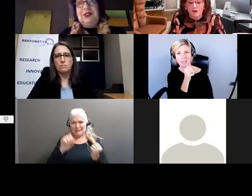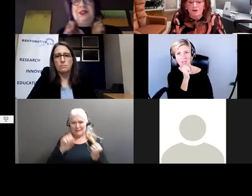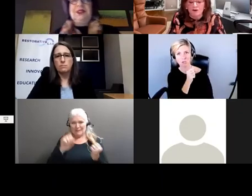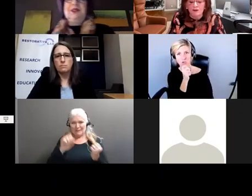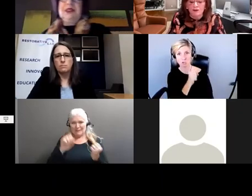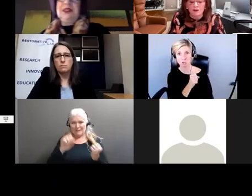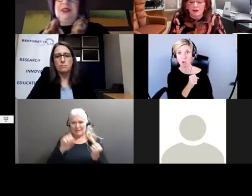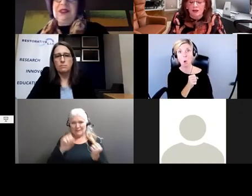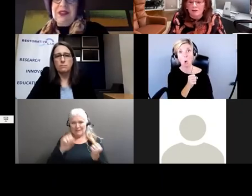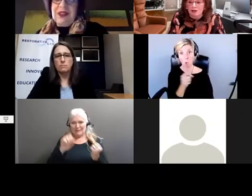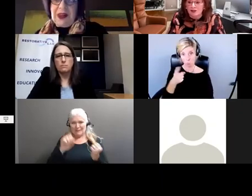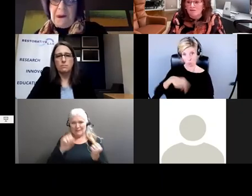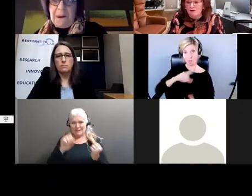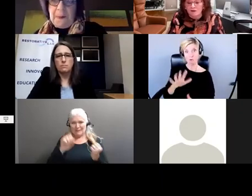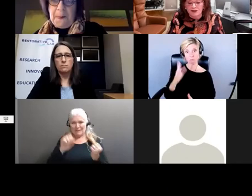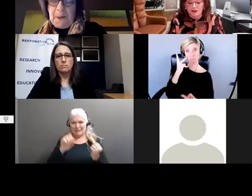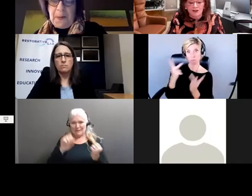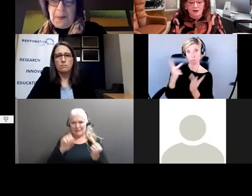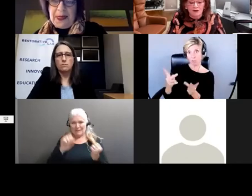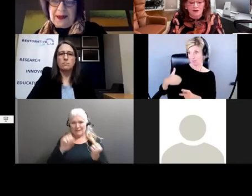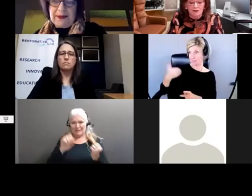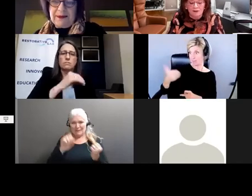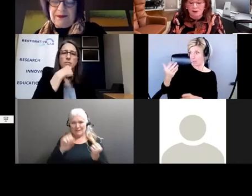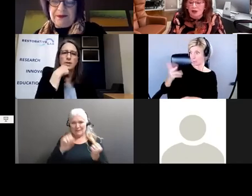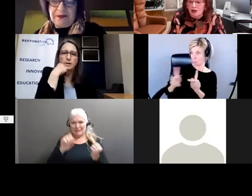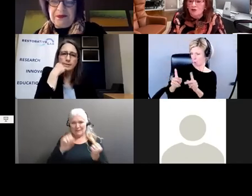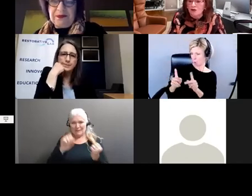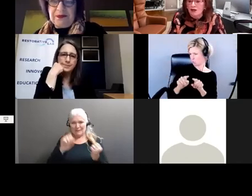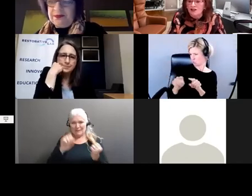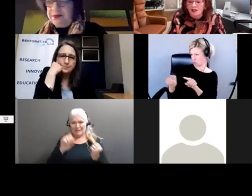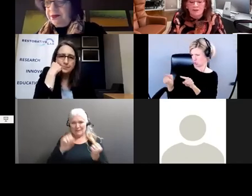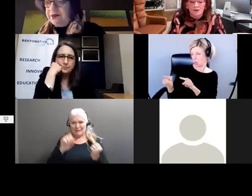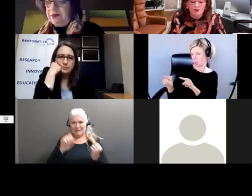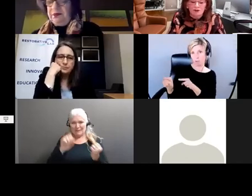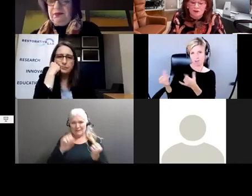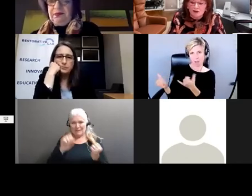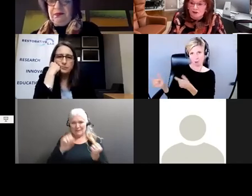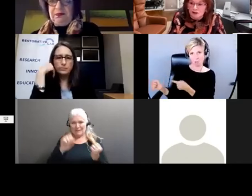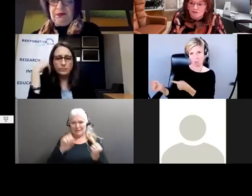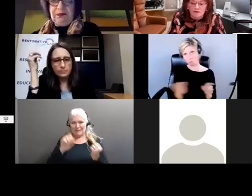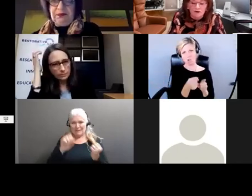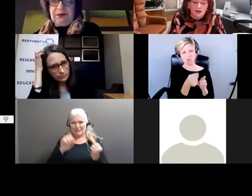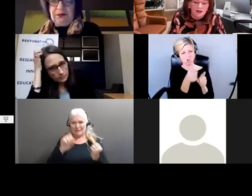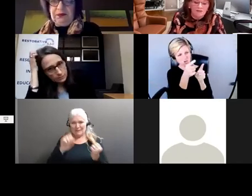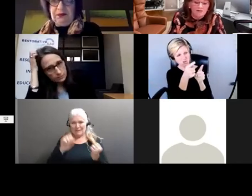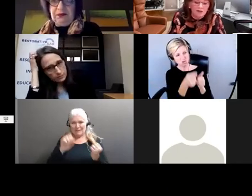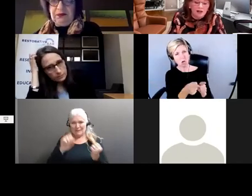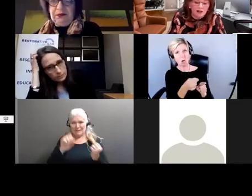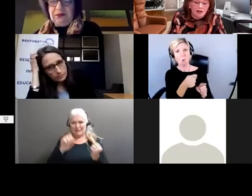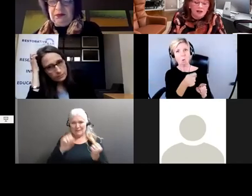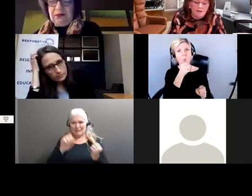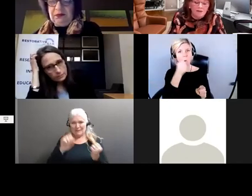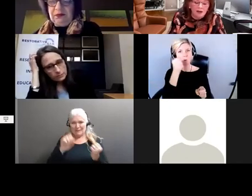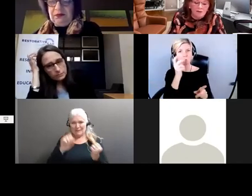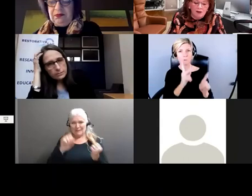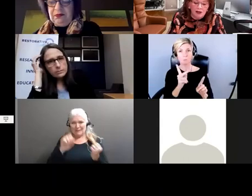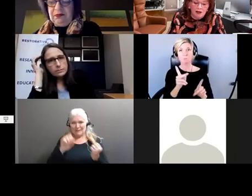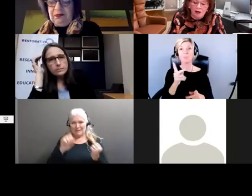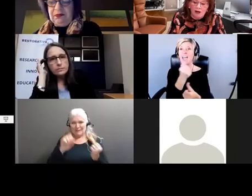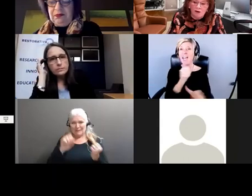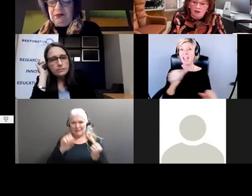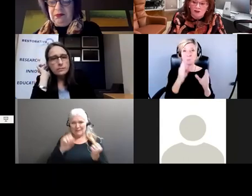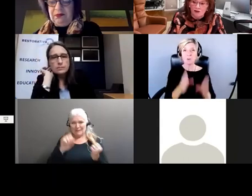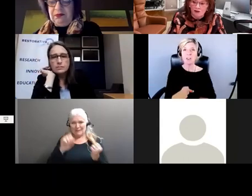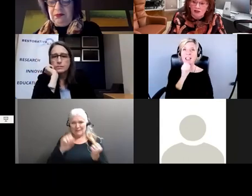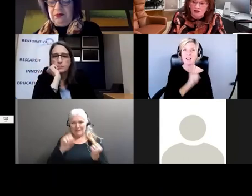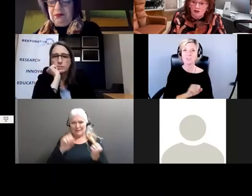to older people because the focus is on older people. You ask any person who's 30 to 49, how